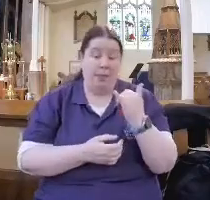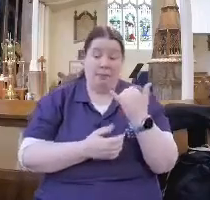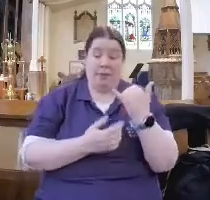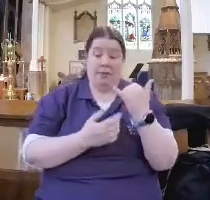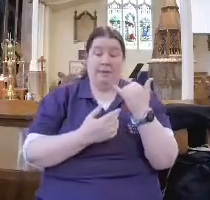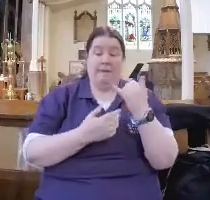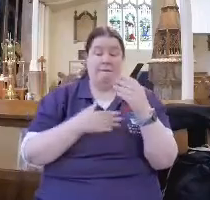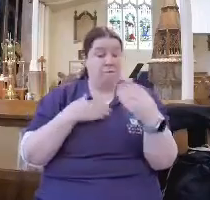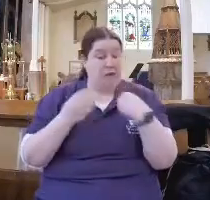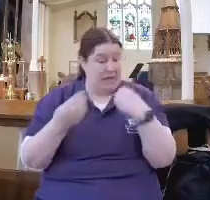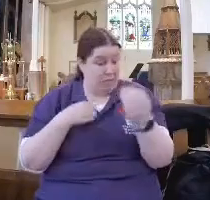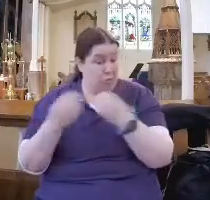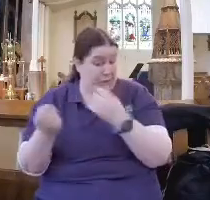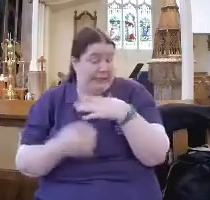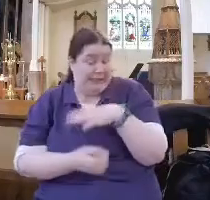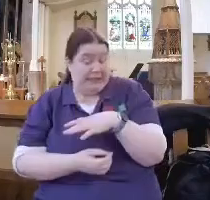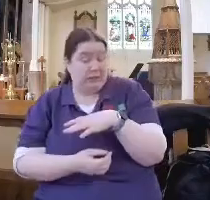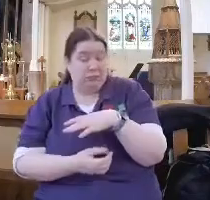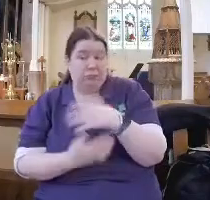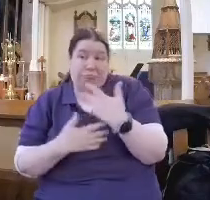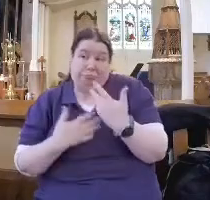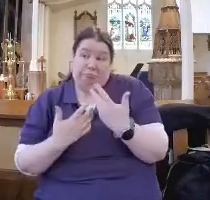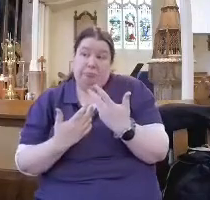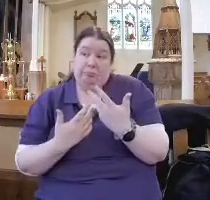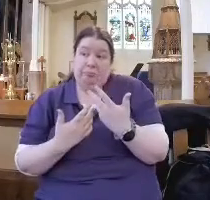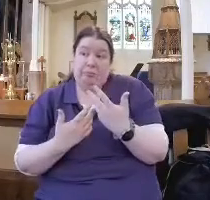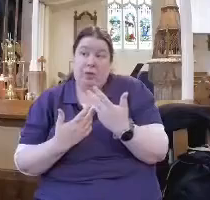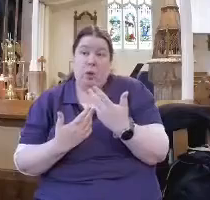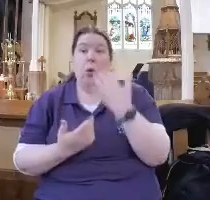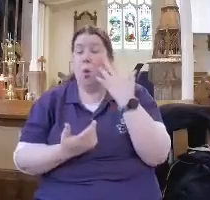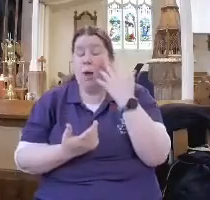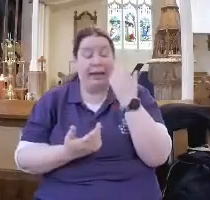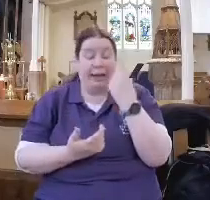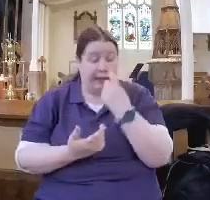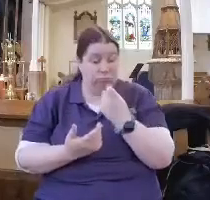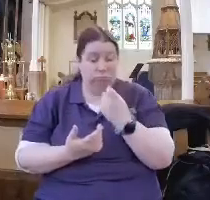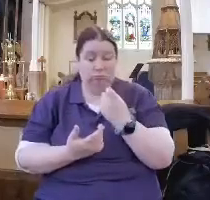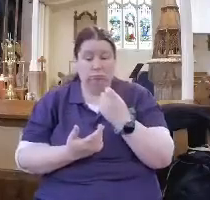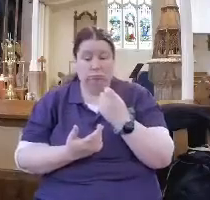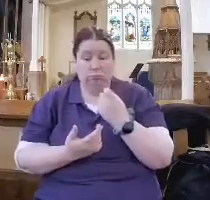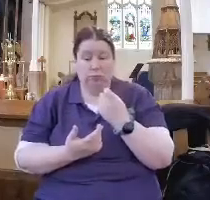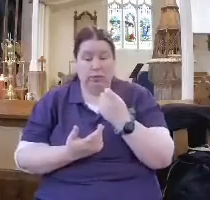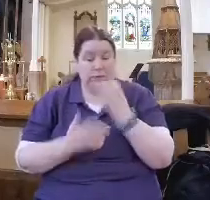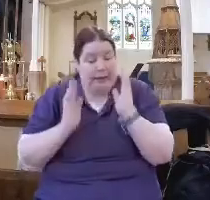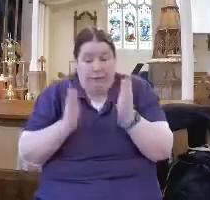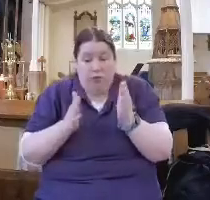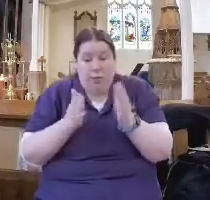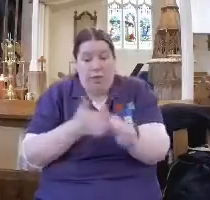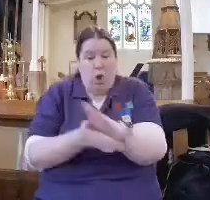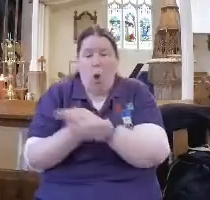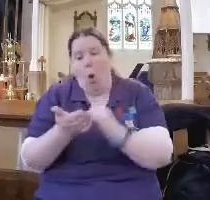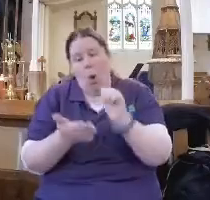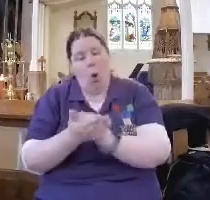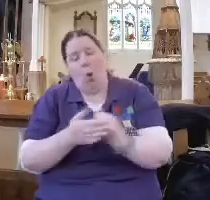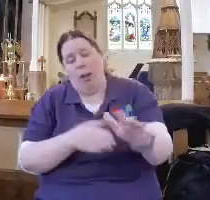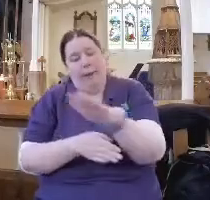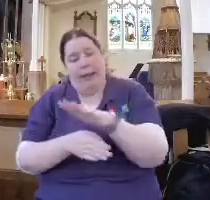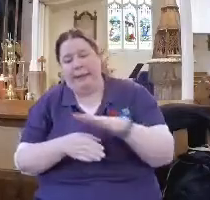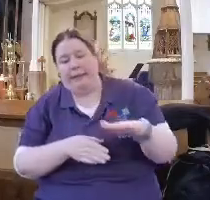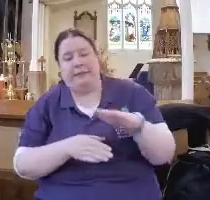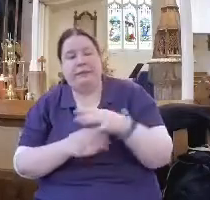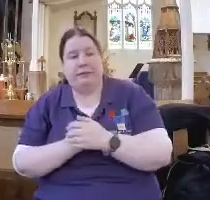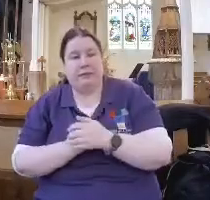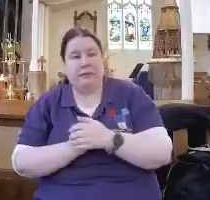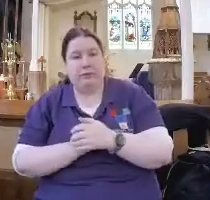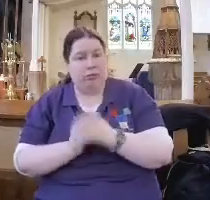be a standard across the board. But when can it be? It needn't be a particularly holy place. You needn't be